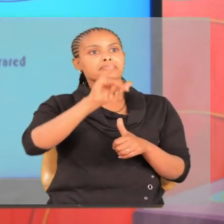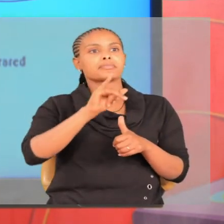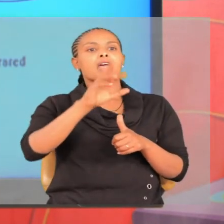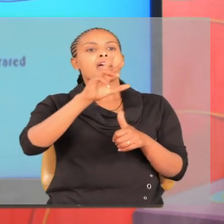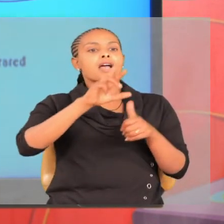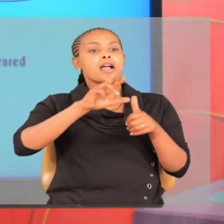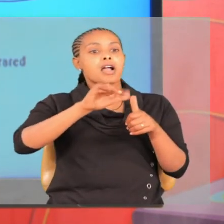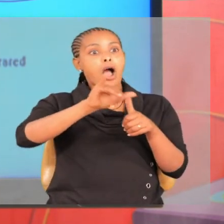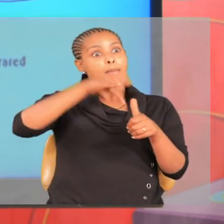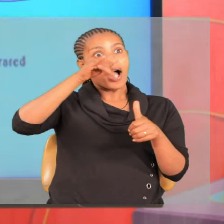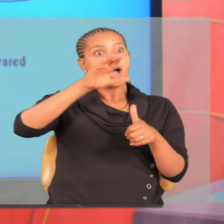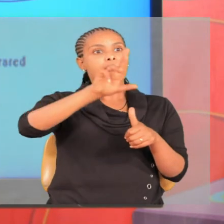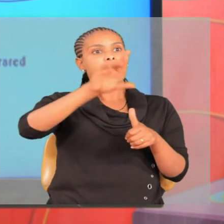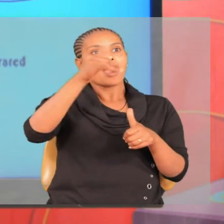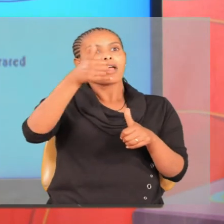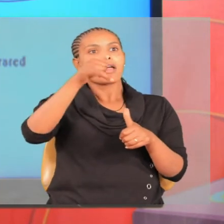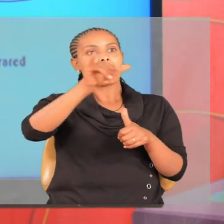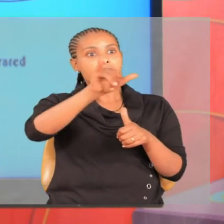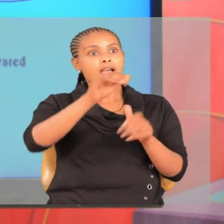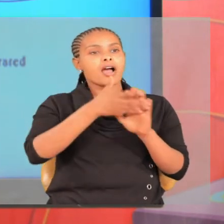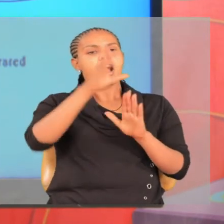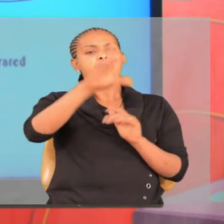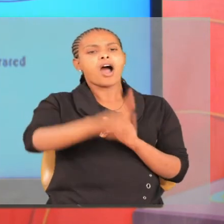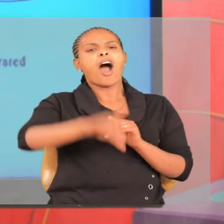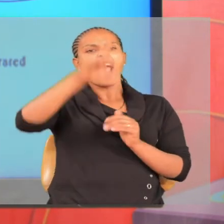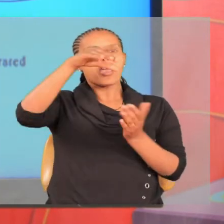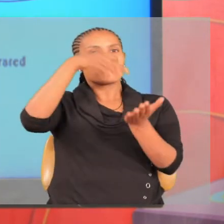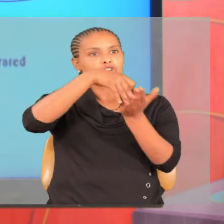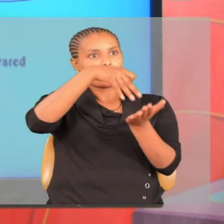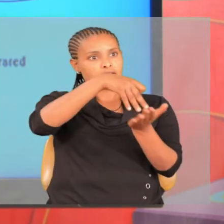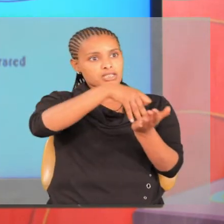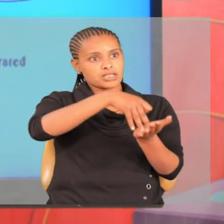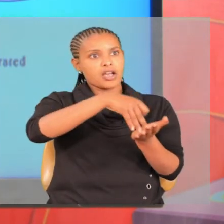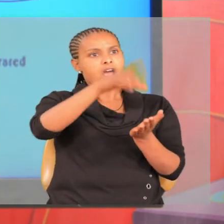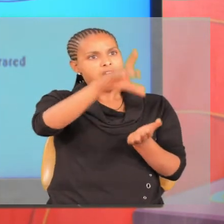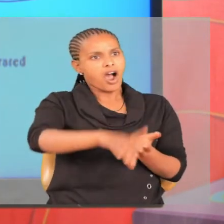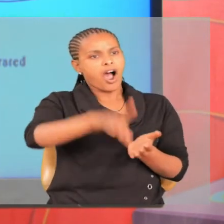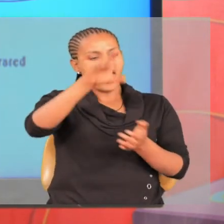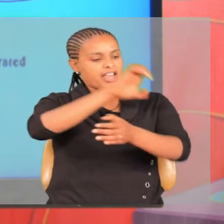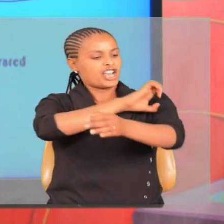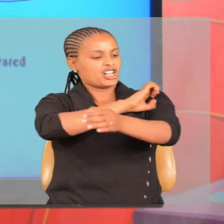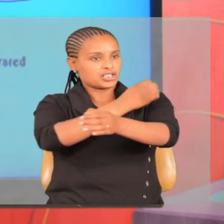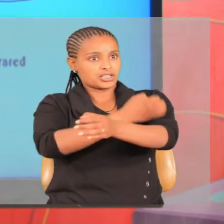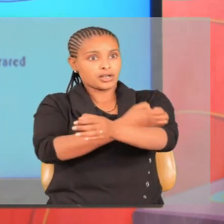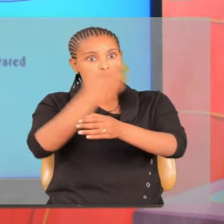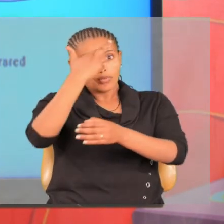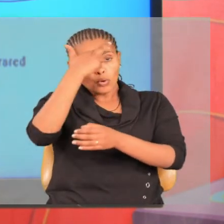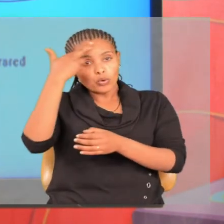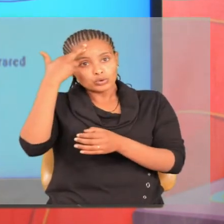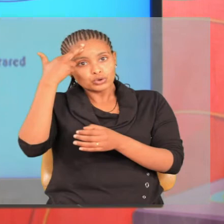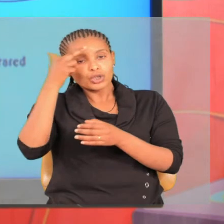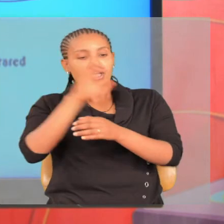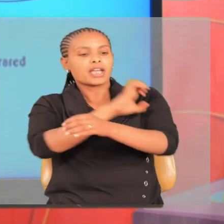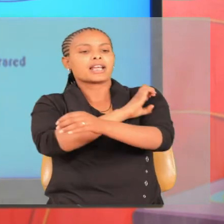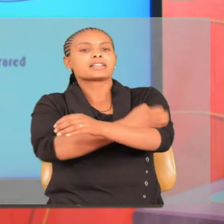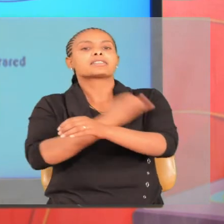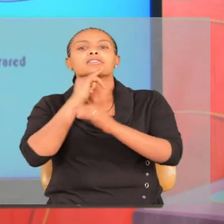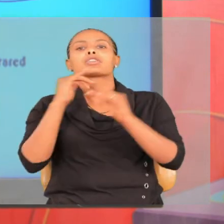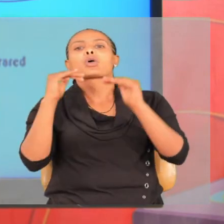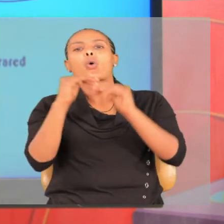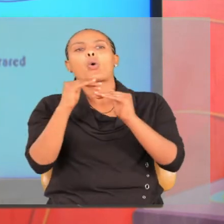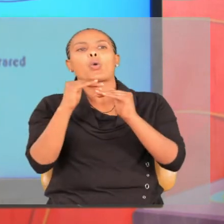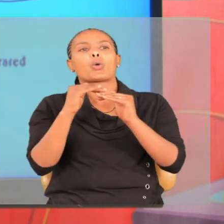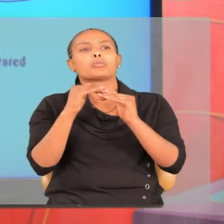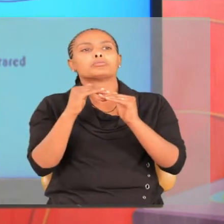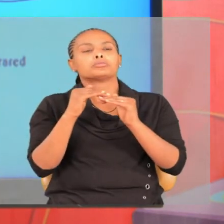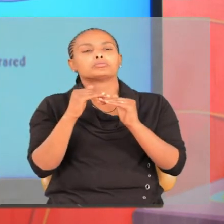Gamma rays has high frequency, high energy, because energy equal